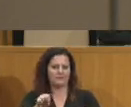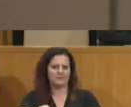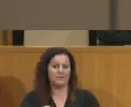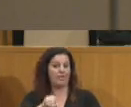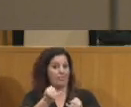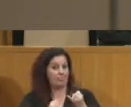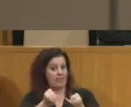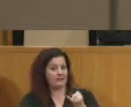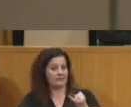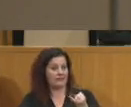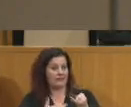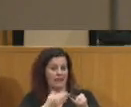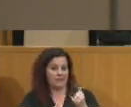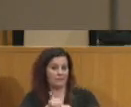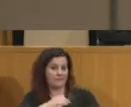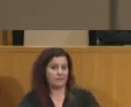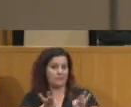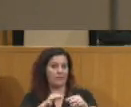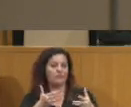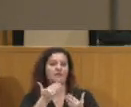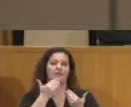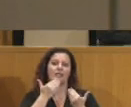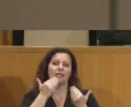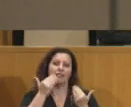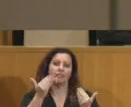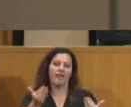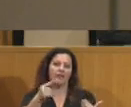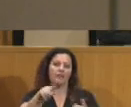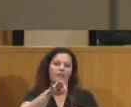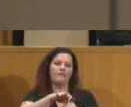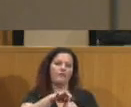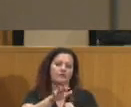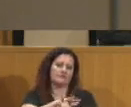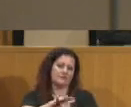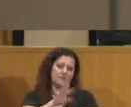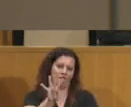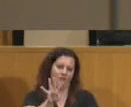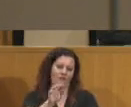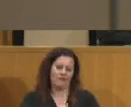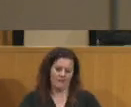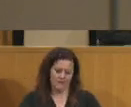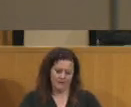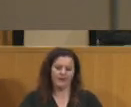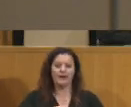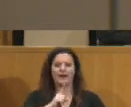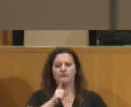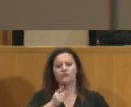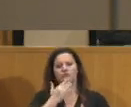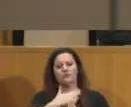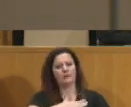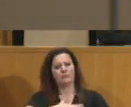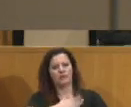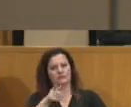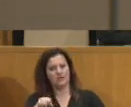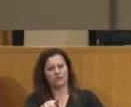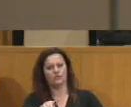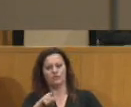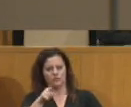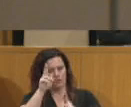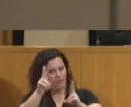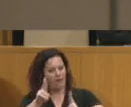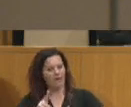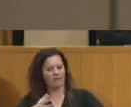truly appreciate you being here tonight. To Jane Whitley and the Mecklenburg County Democratic Party, the Democratic Women of Mecklenburg County